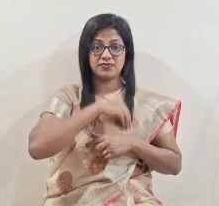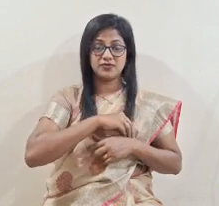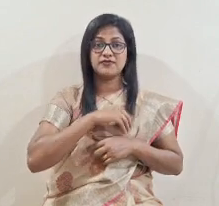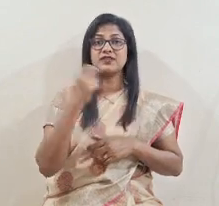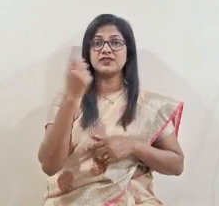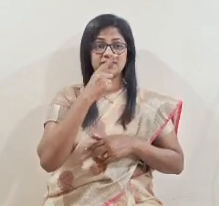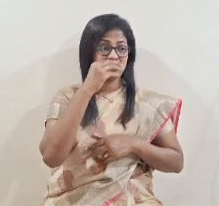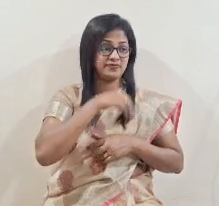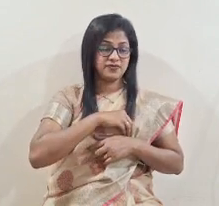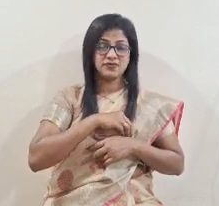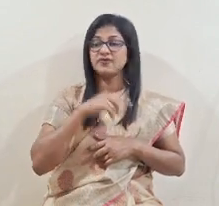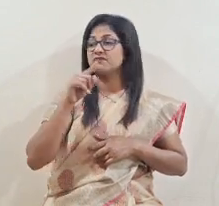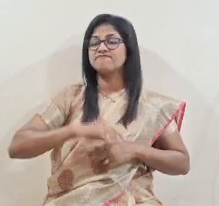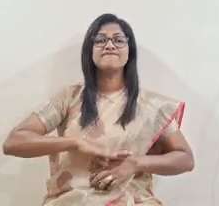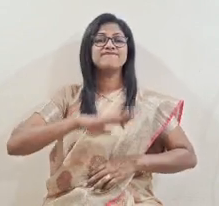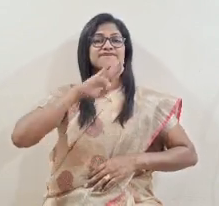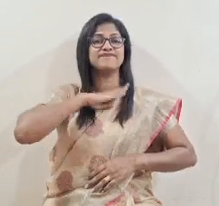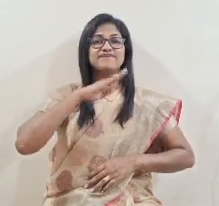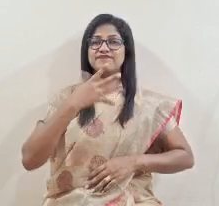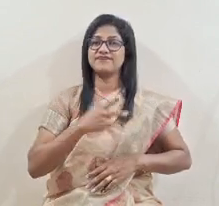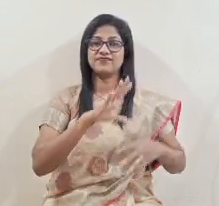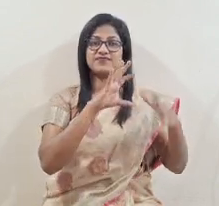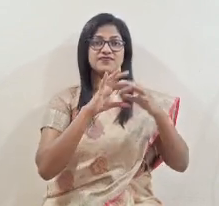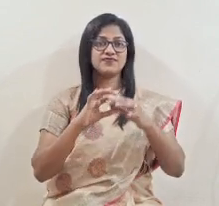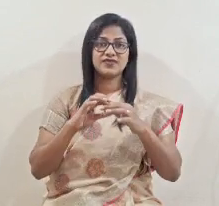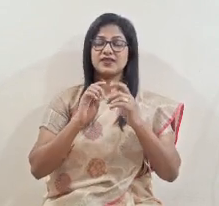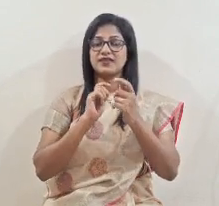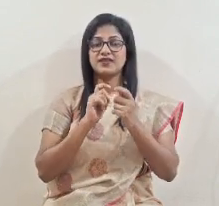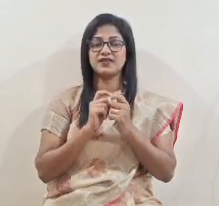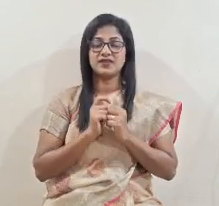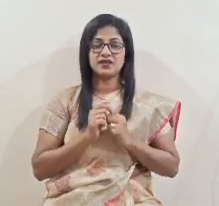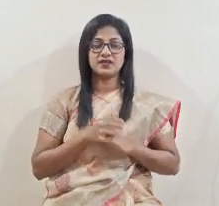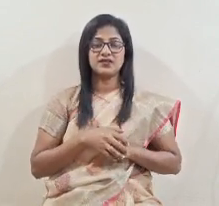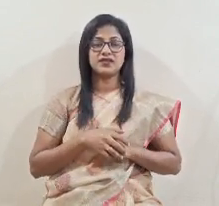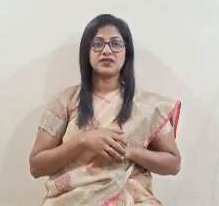is not sufficient for them to make the changes based on the